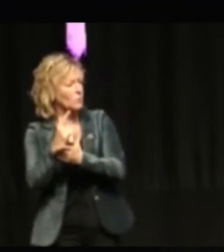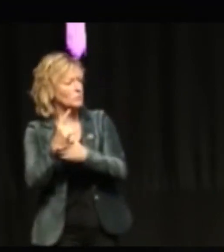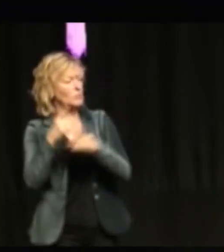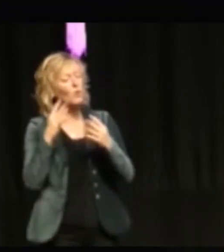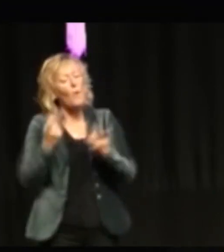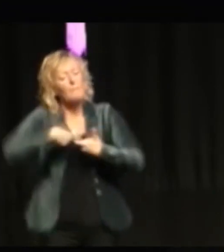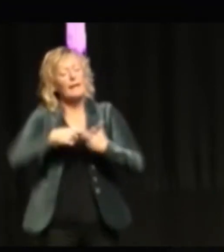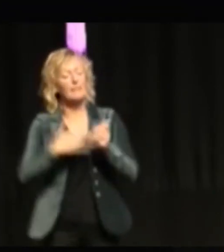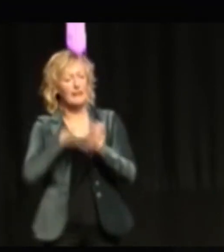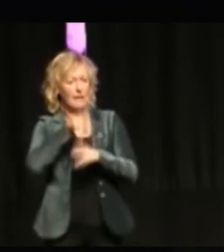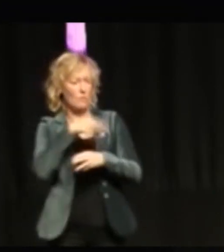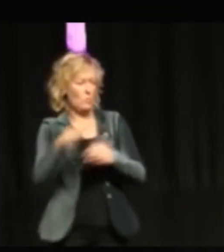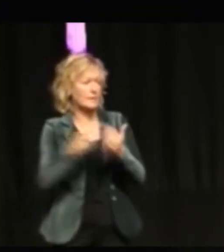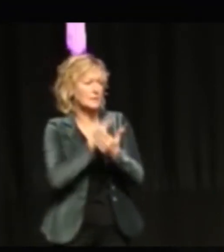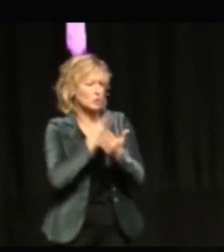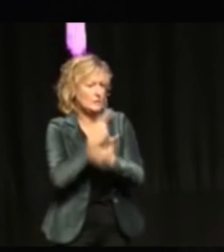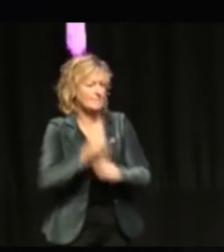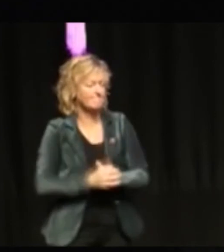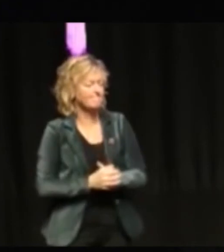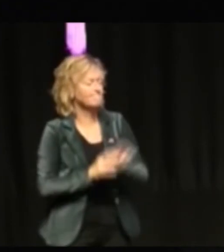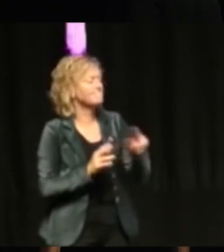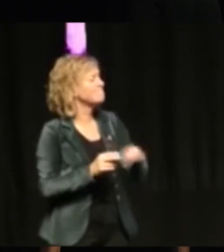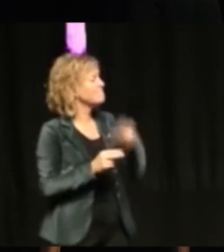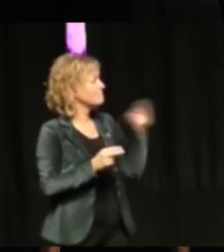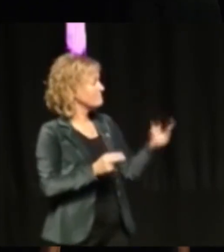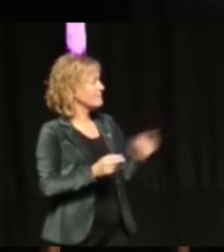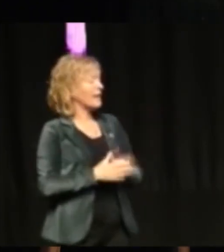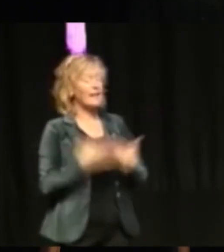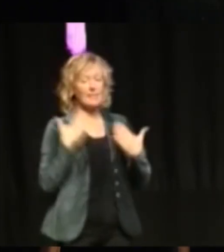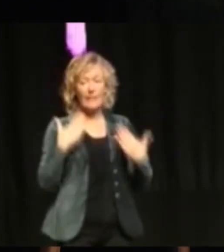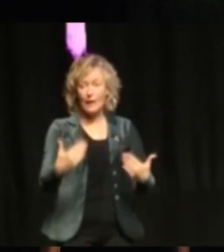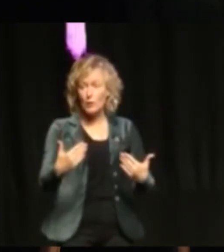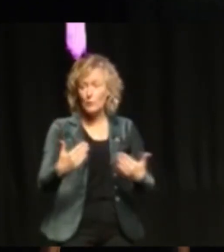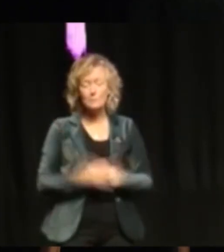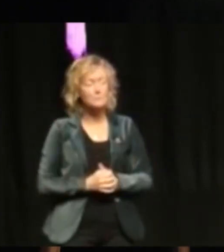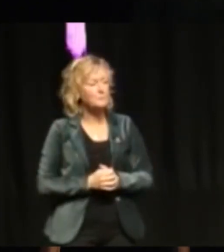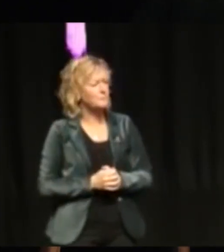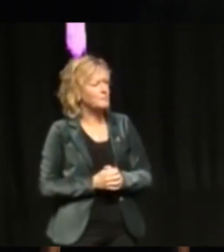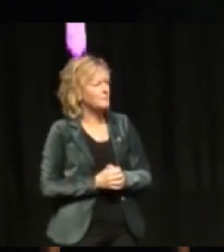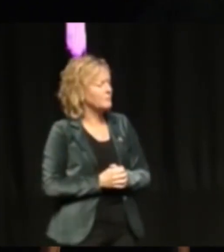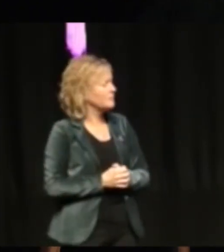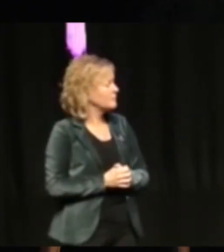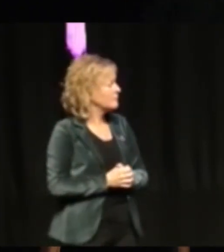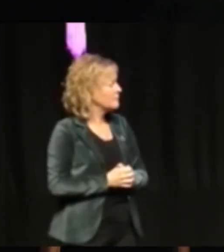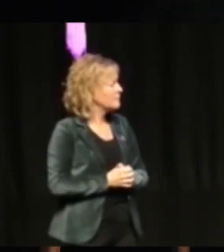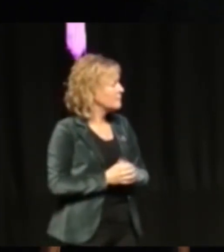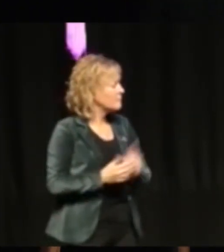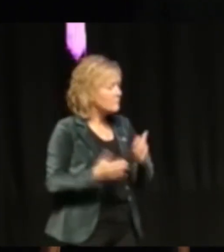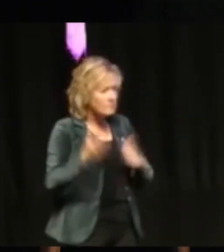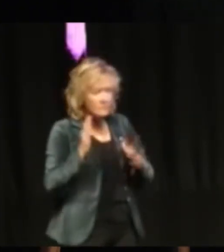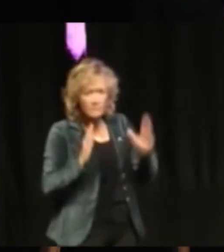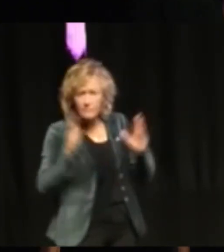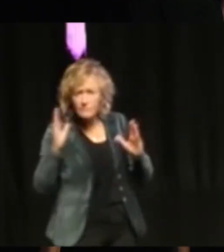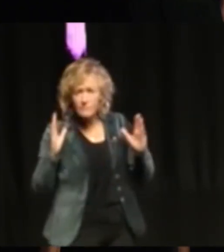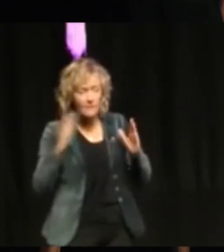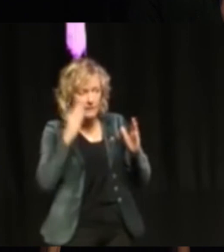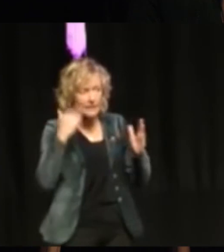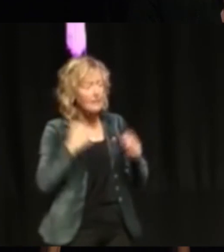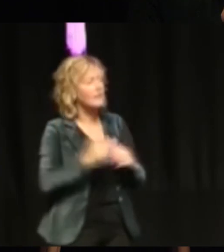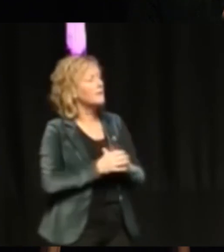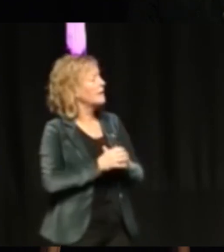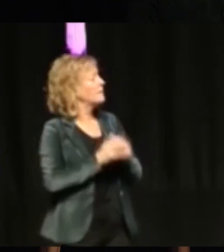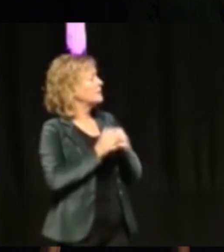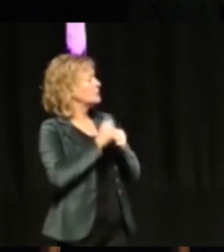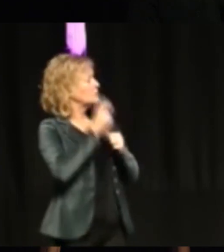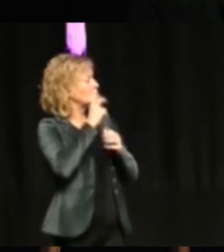natural resources. Thank you. I think there is no questions.